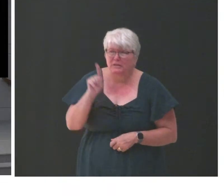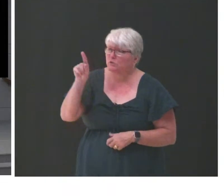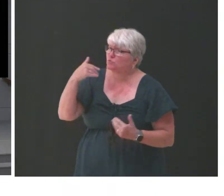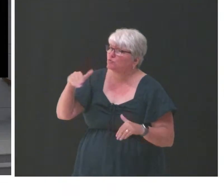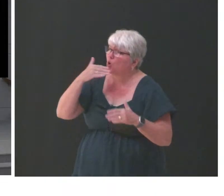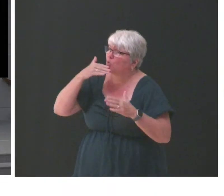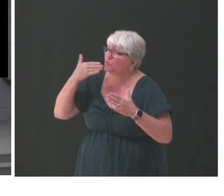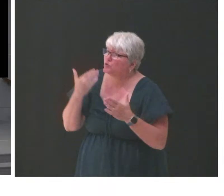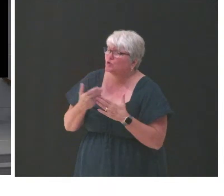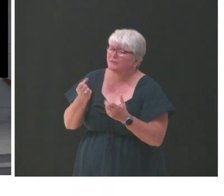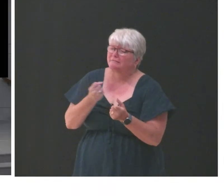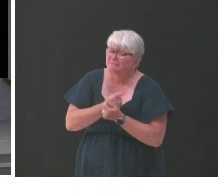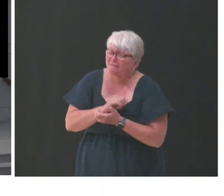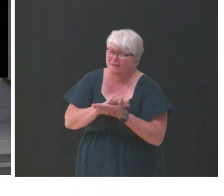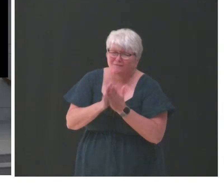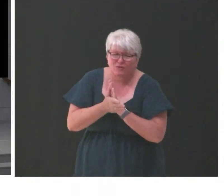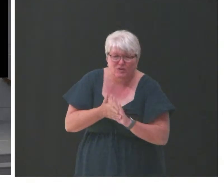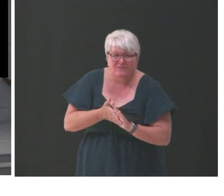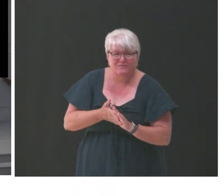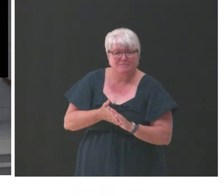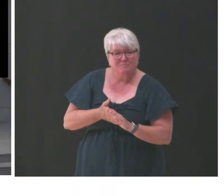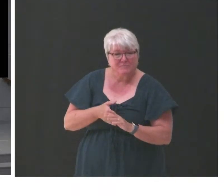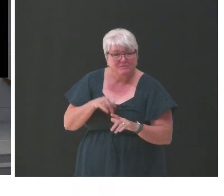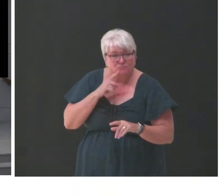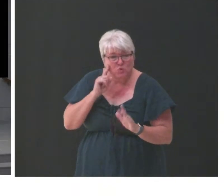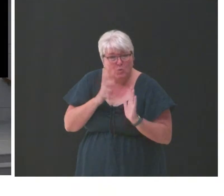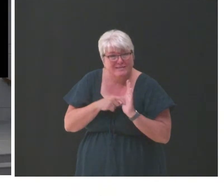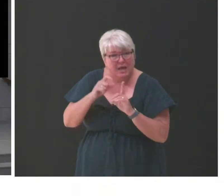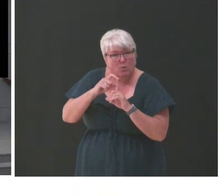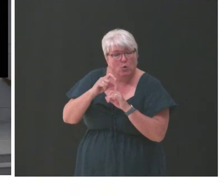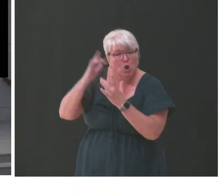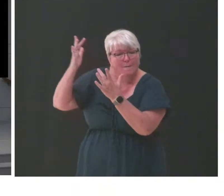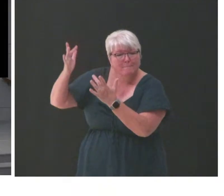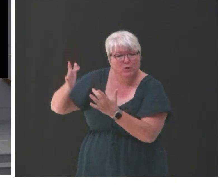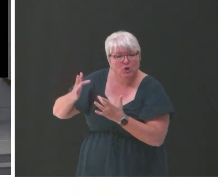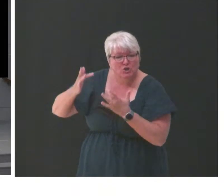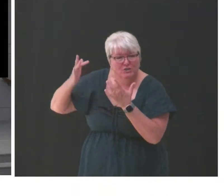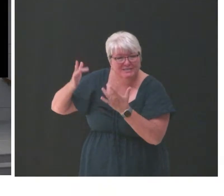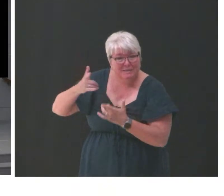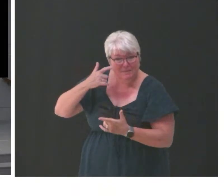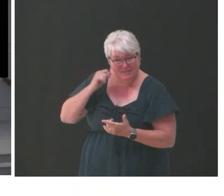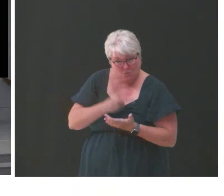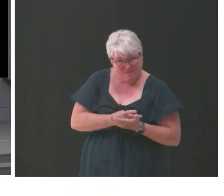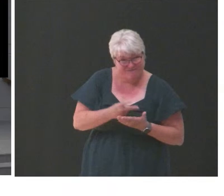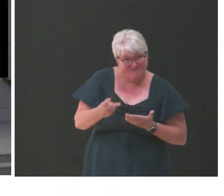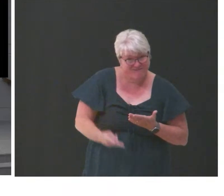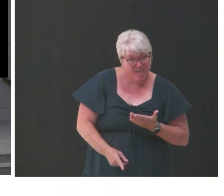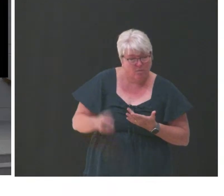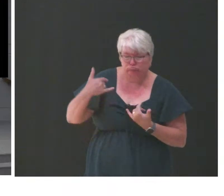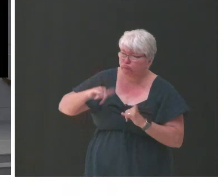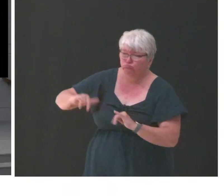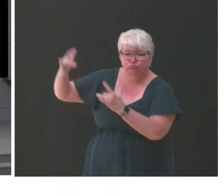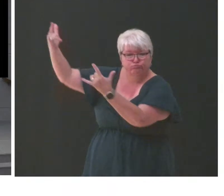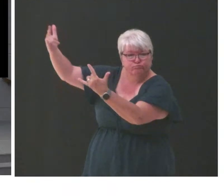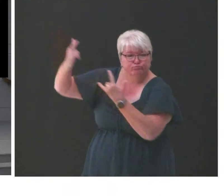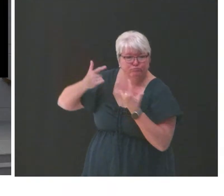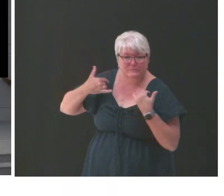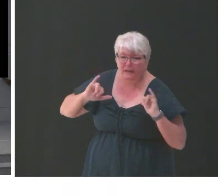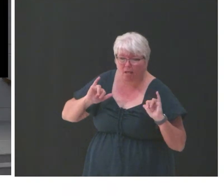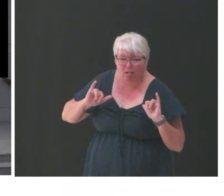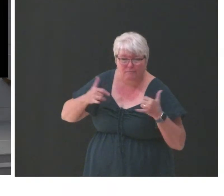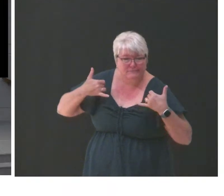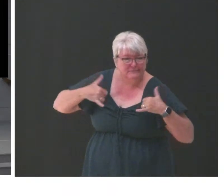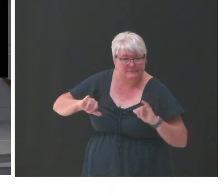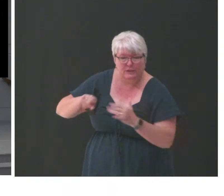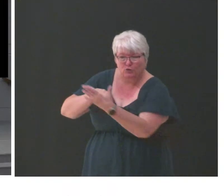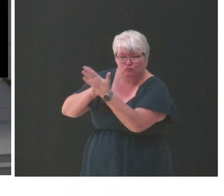good and so loving and forgiving that he calls us to that, but notice that word mercy, because when we fail, he continues to love us. He